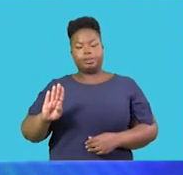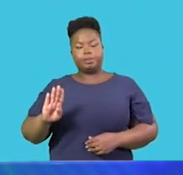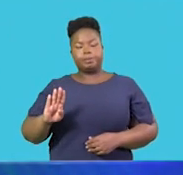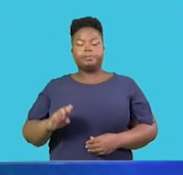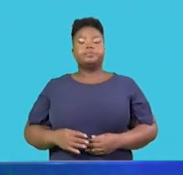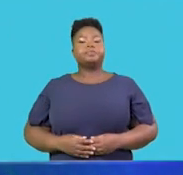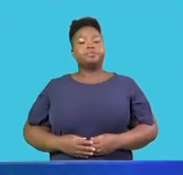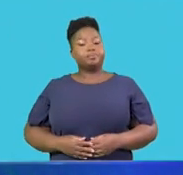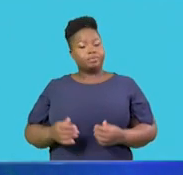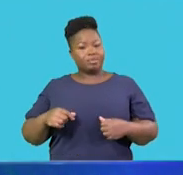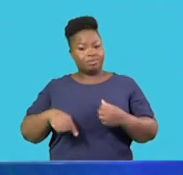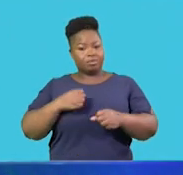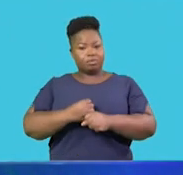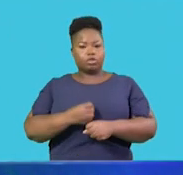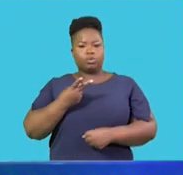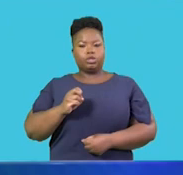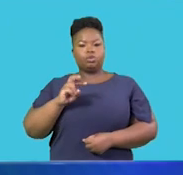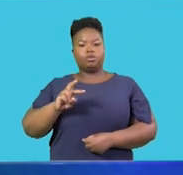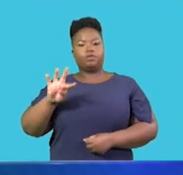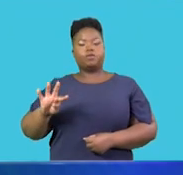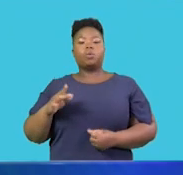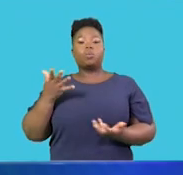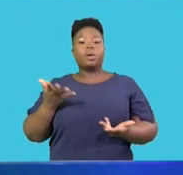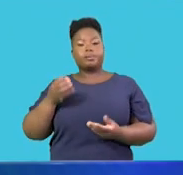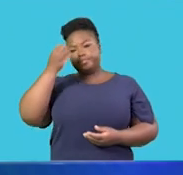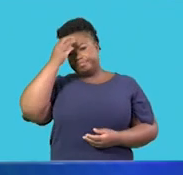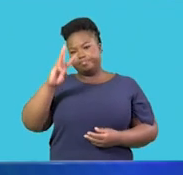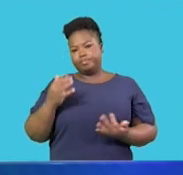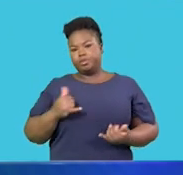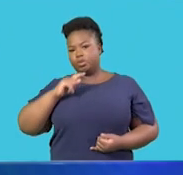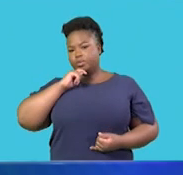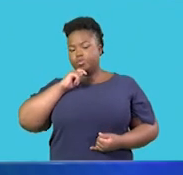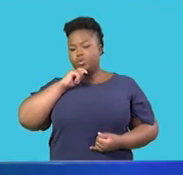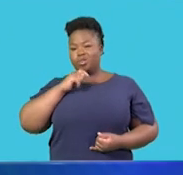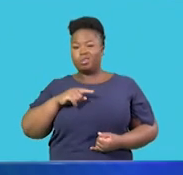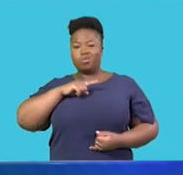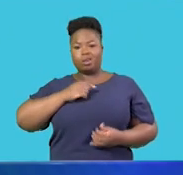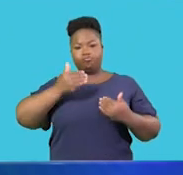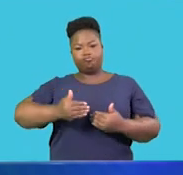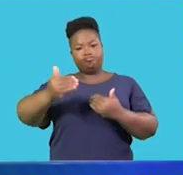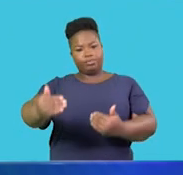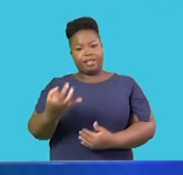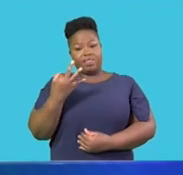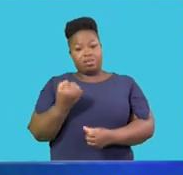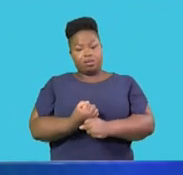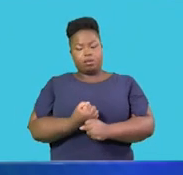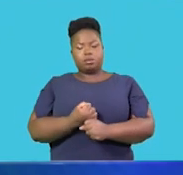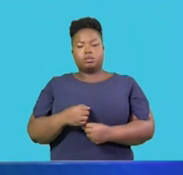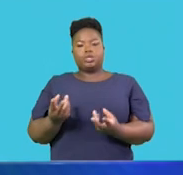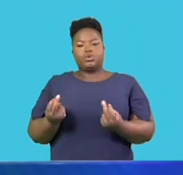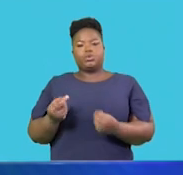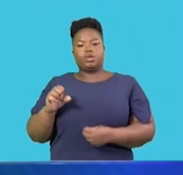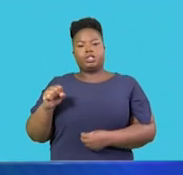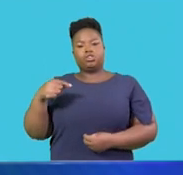SGBz Lonyagaga 2024 epitole na mtlan jeksin Horko guminyage mitatu k u nyulo ipunga lula lue zgolo kusikolo